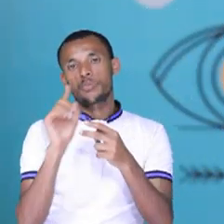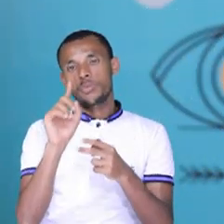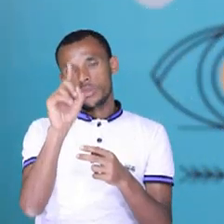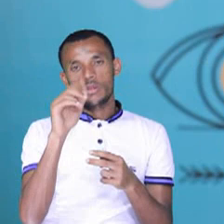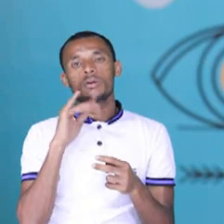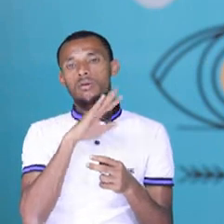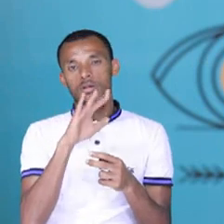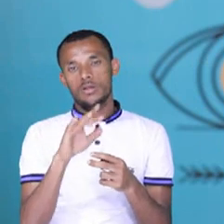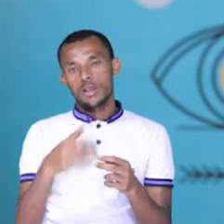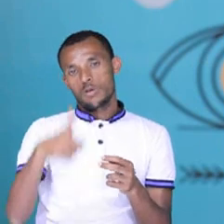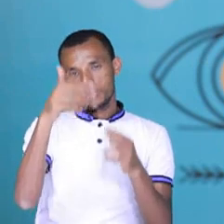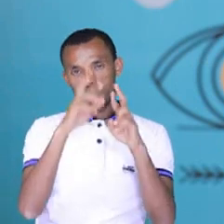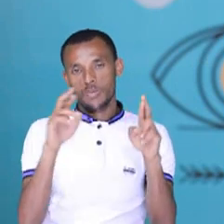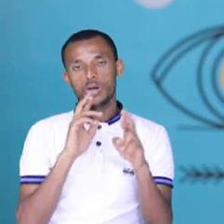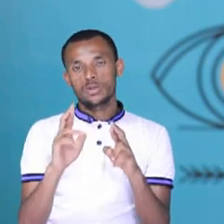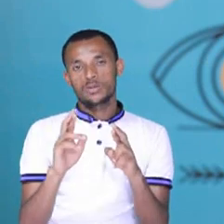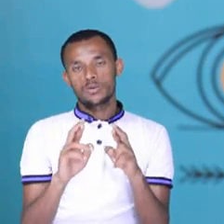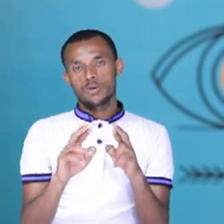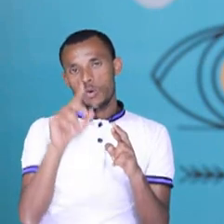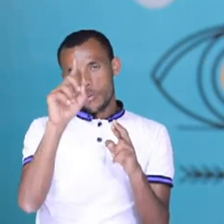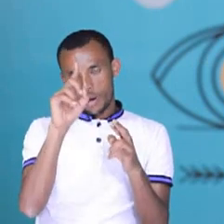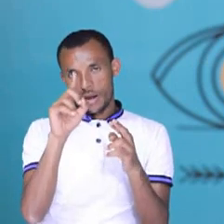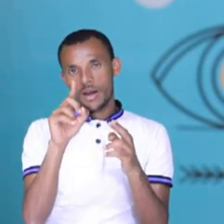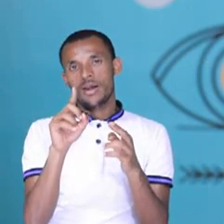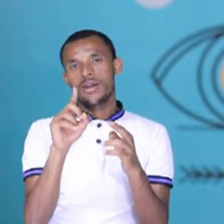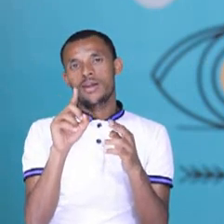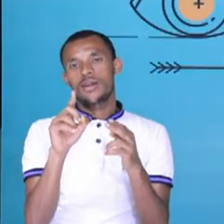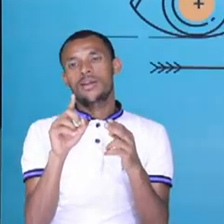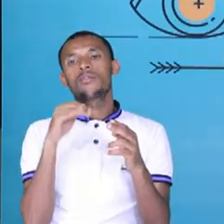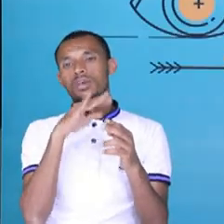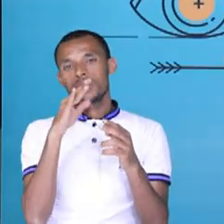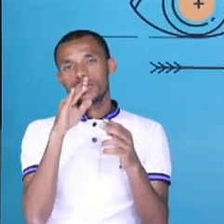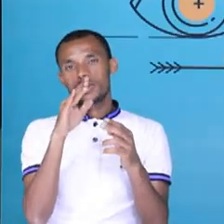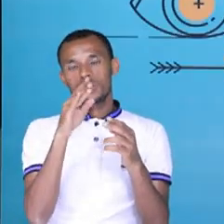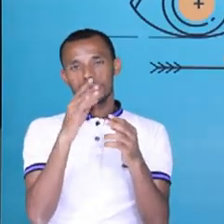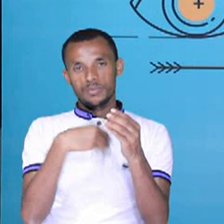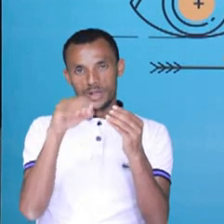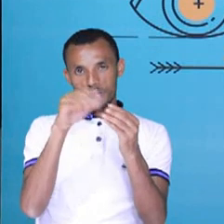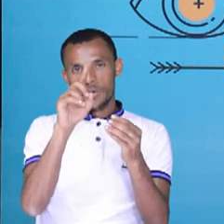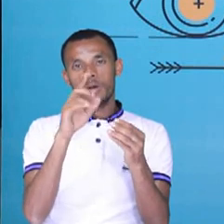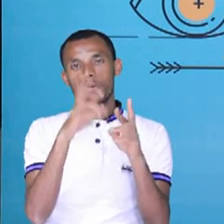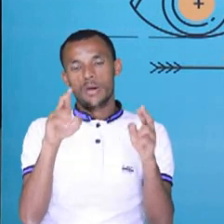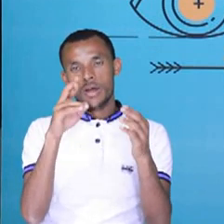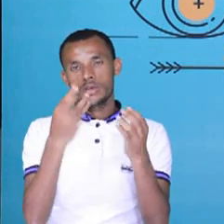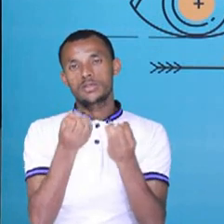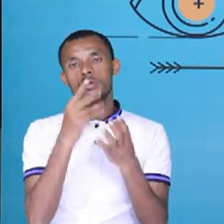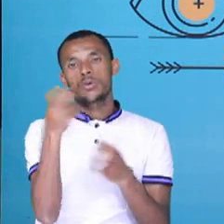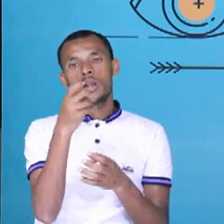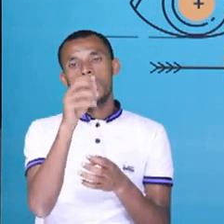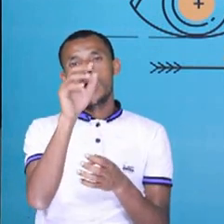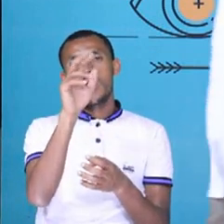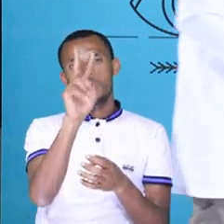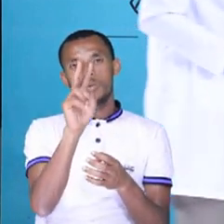defective, means the other is normal. 1 defective plus 1 normal, it was 2. This one gives that total ways